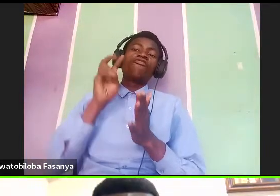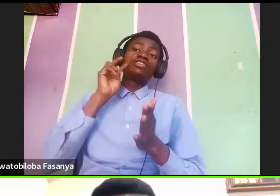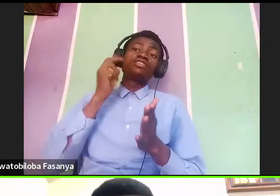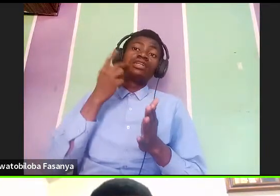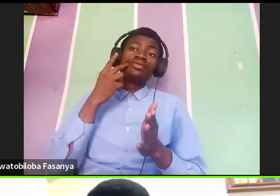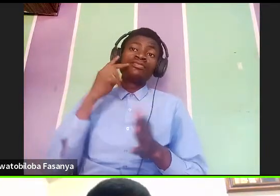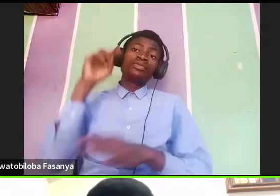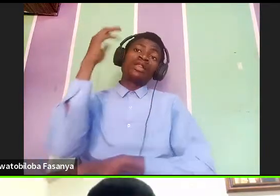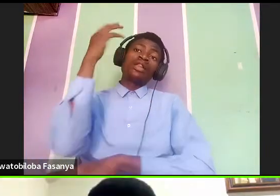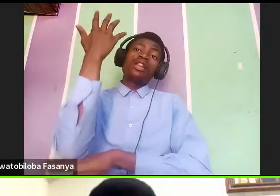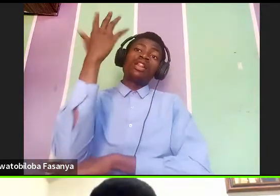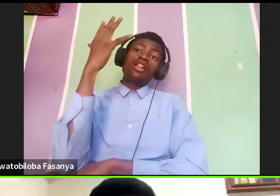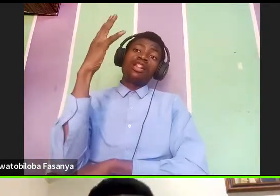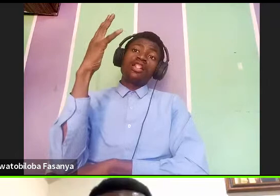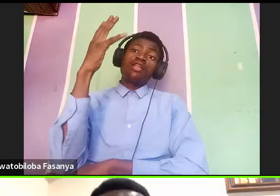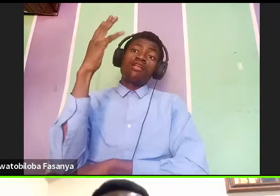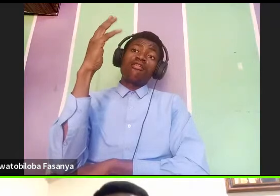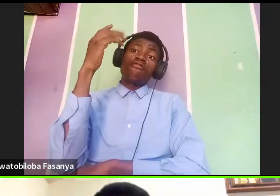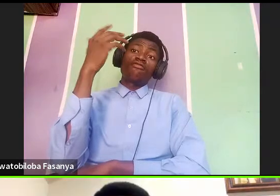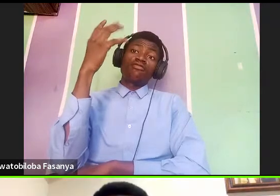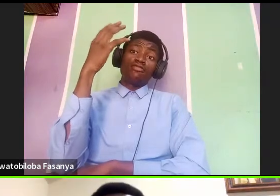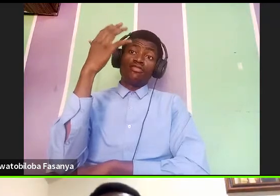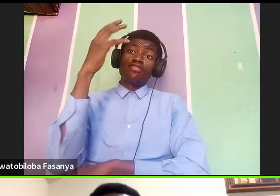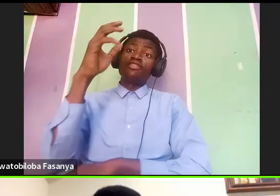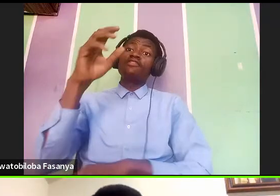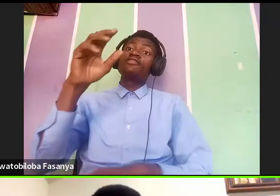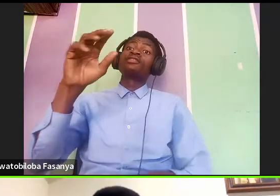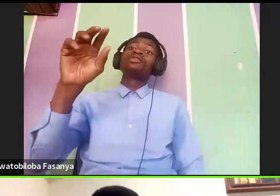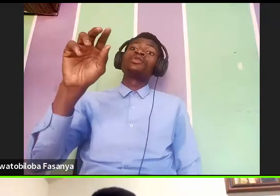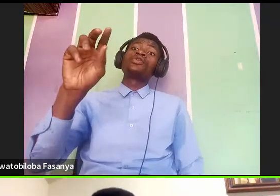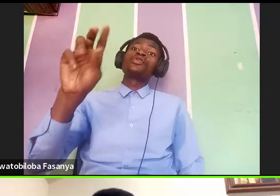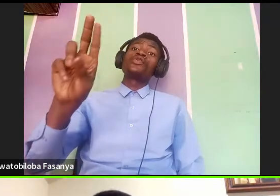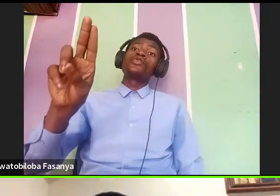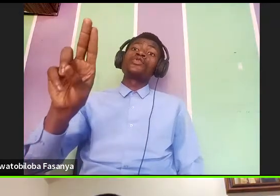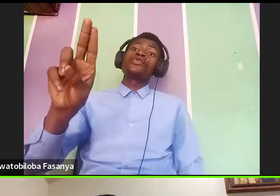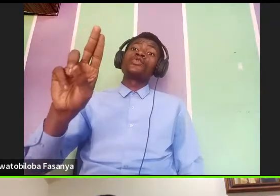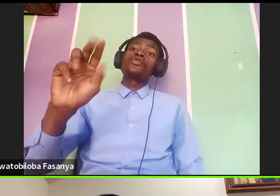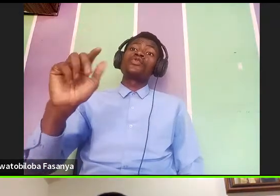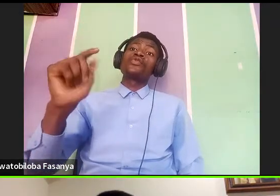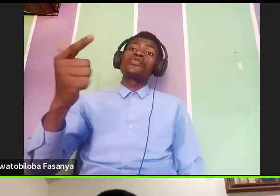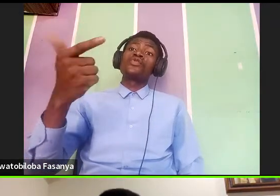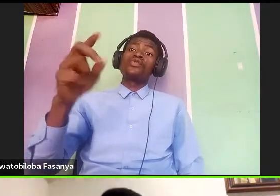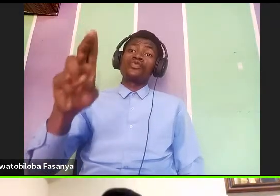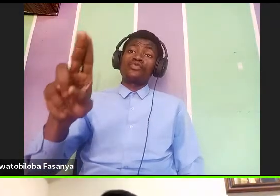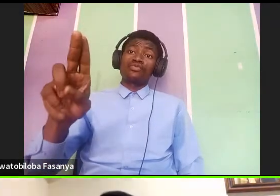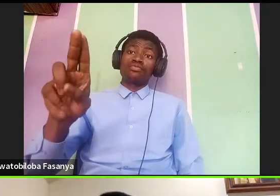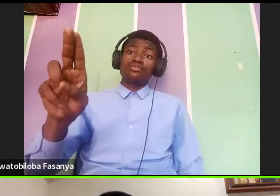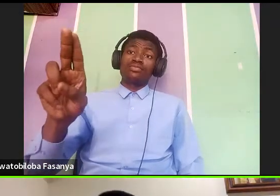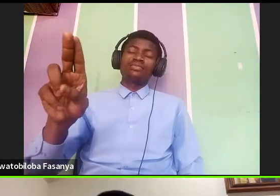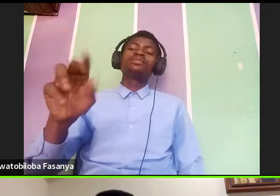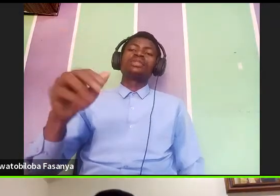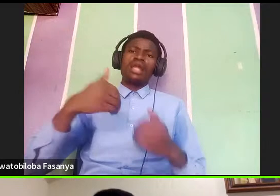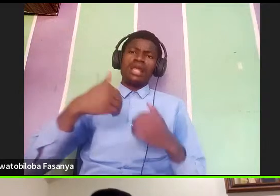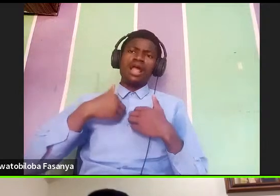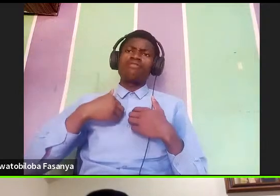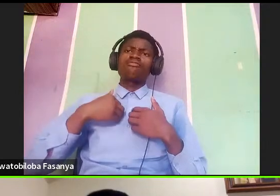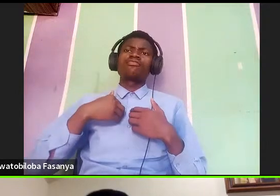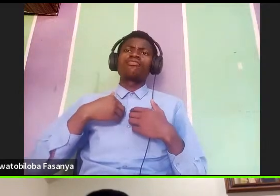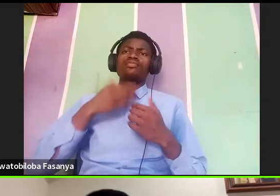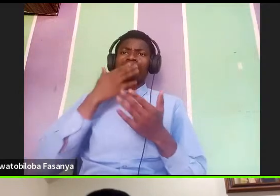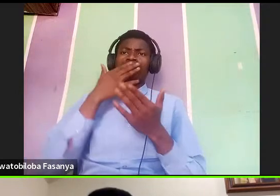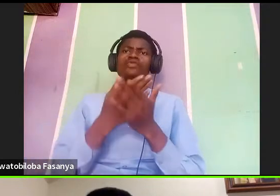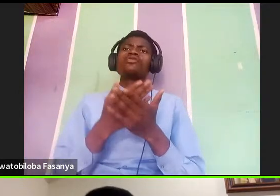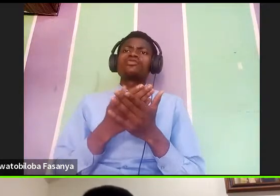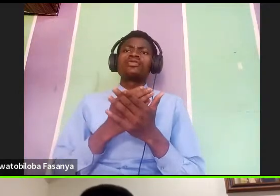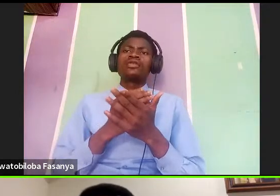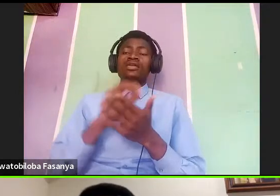ewedu leaf, and you know, they all contain good amount of fiber. And there are things that, you know, should be part